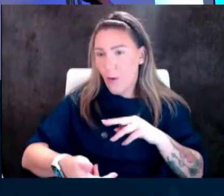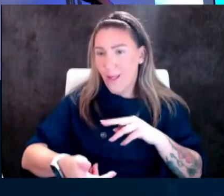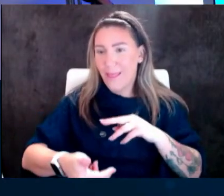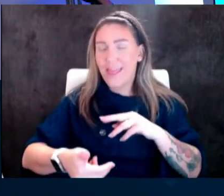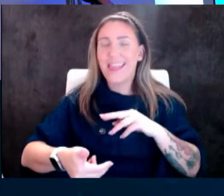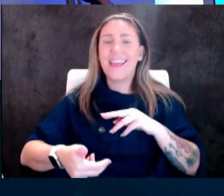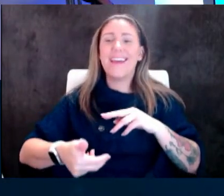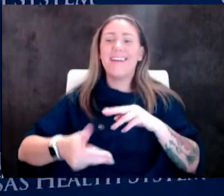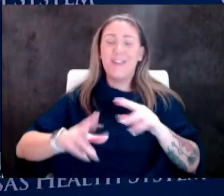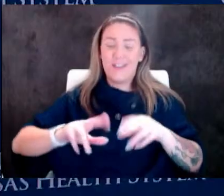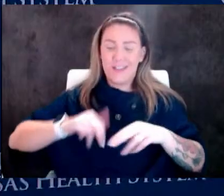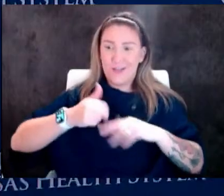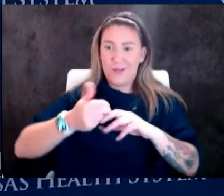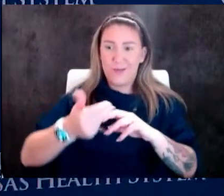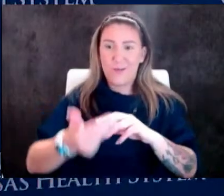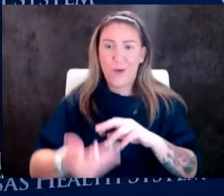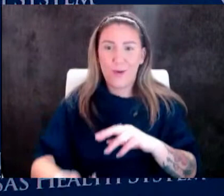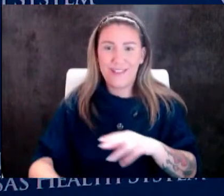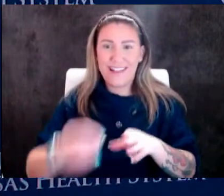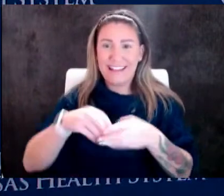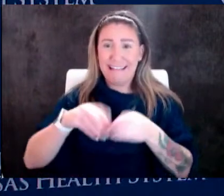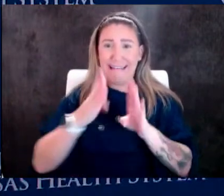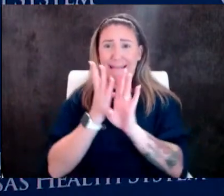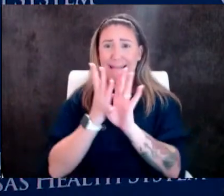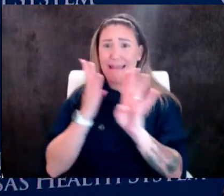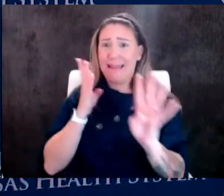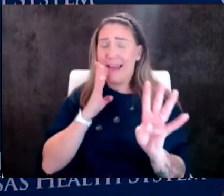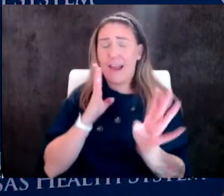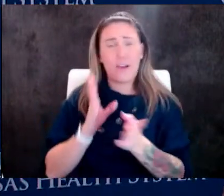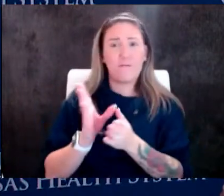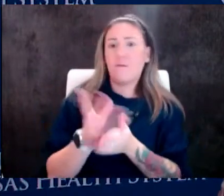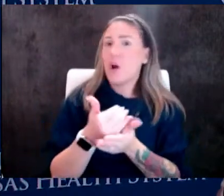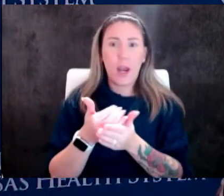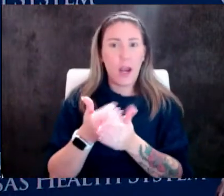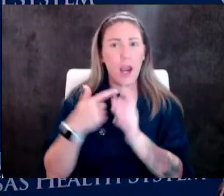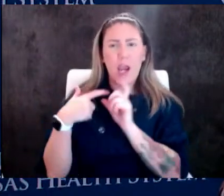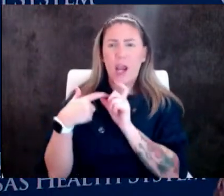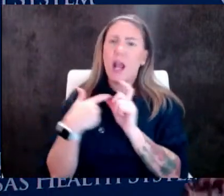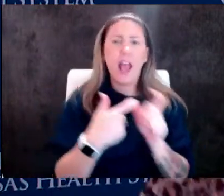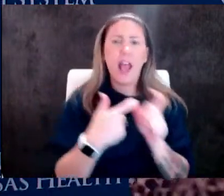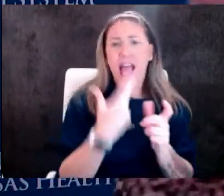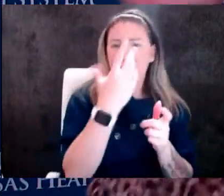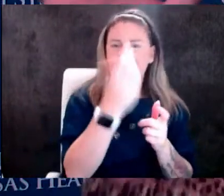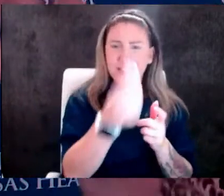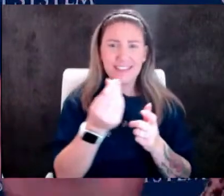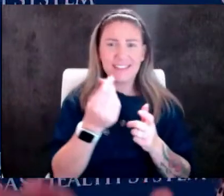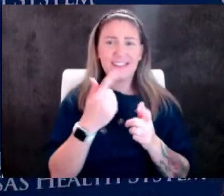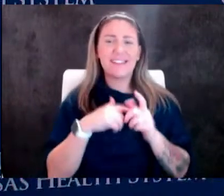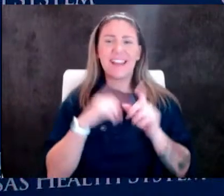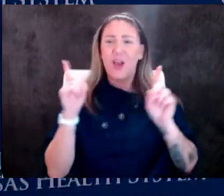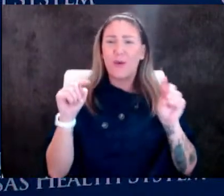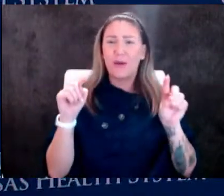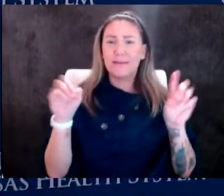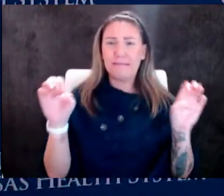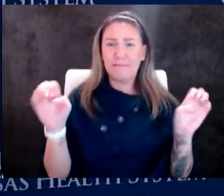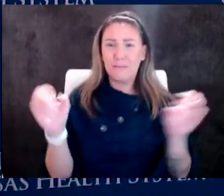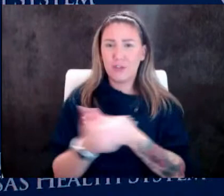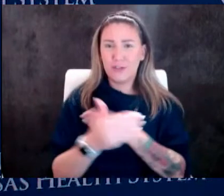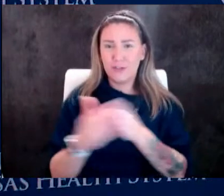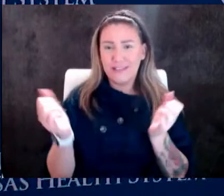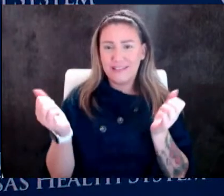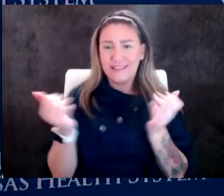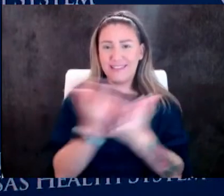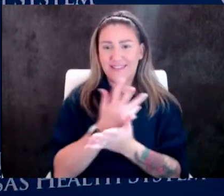out in line. I'm freaking out. I run outside. We went to the ER, had all the things done. So yes,